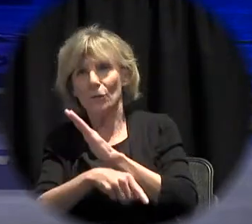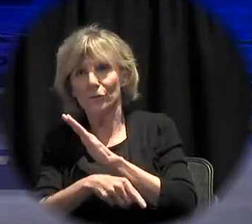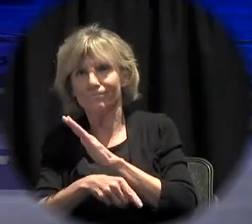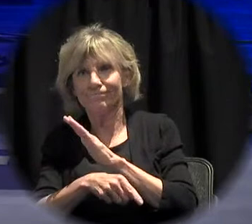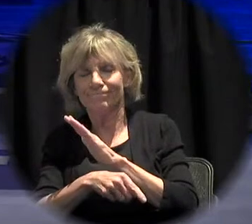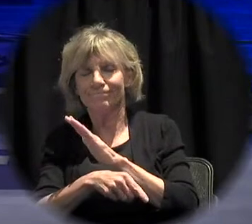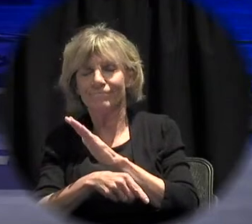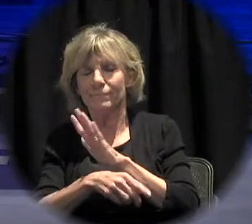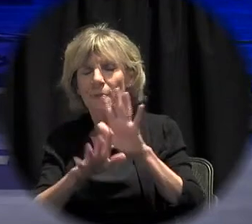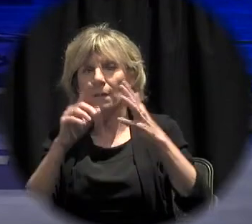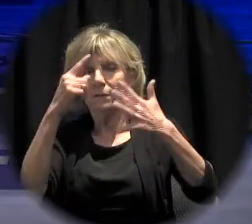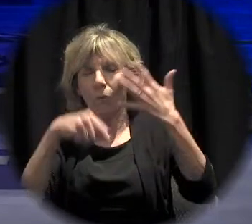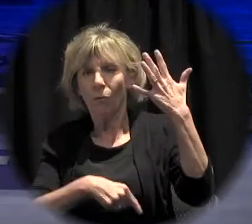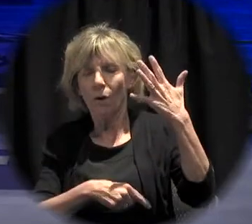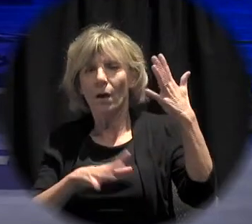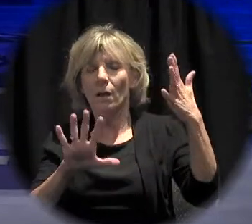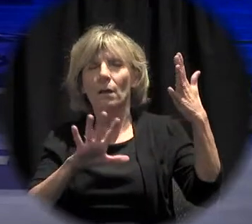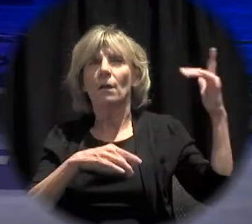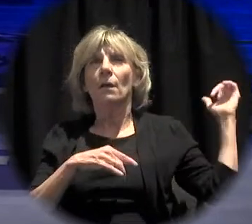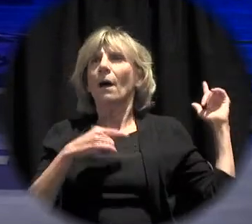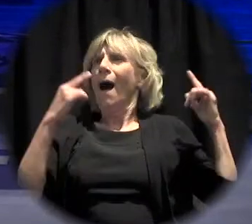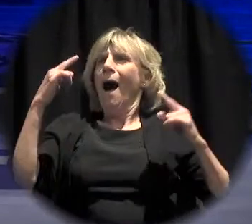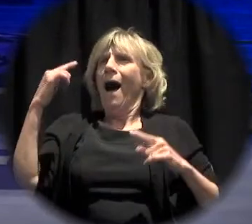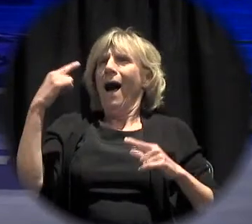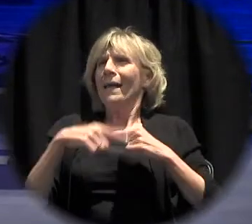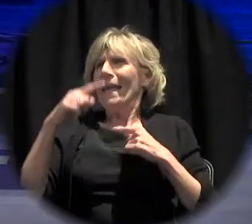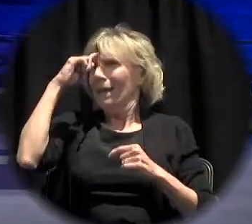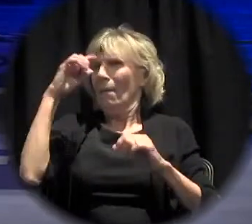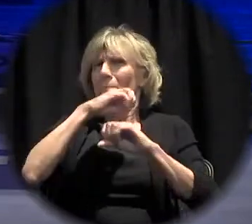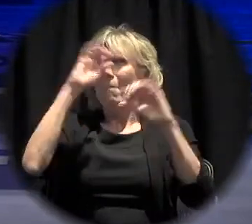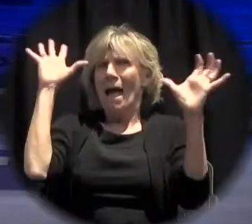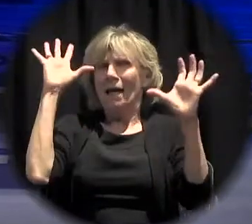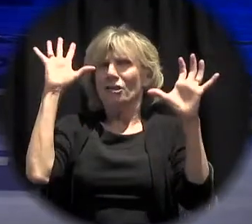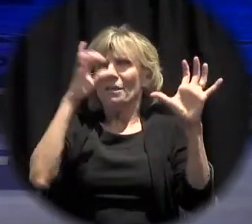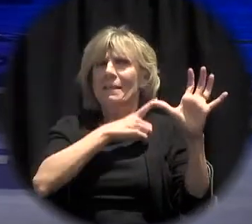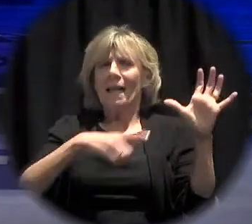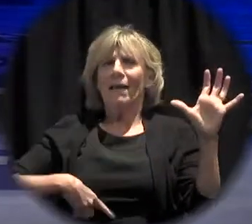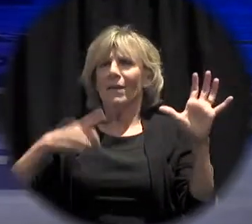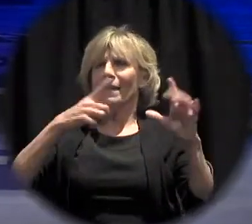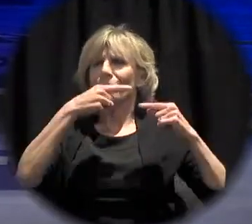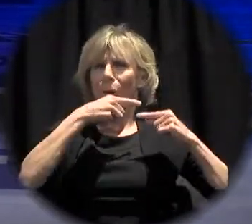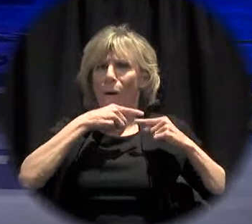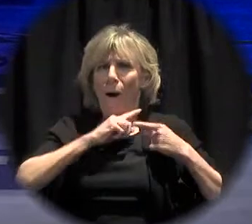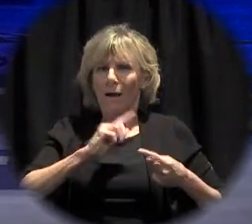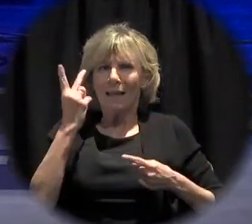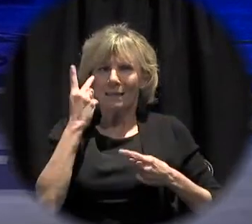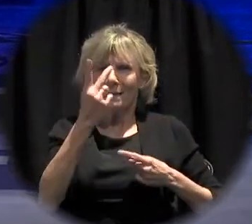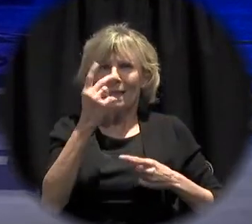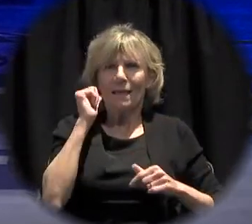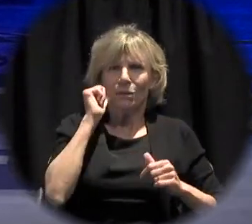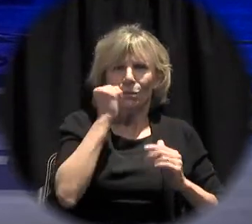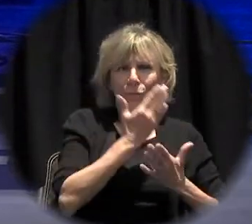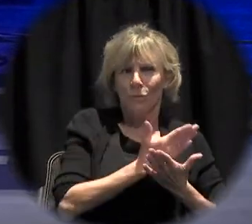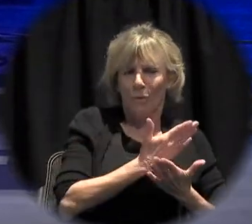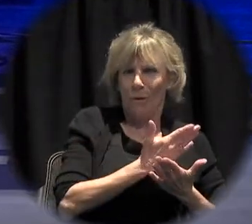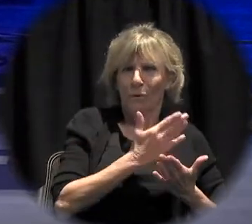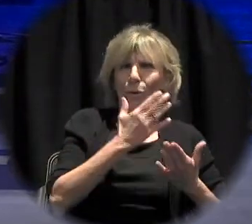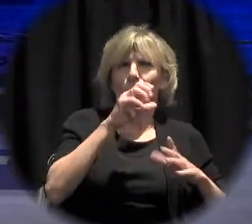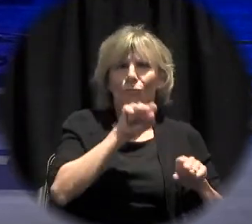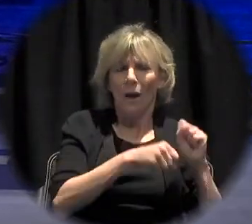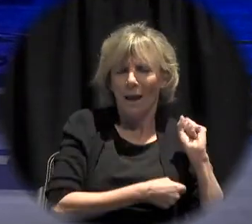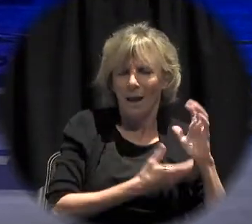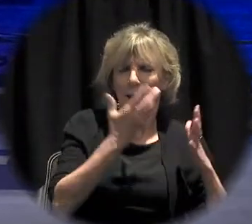I can't imagine David's heartache, seeing the pain of his daughter who had been